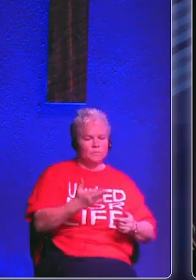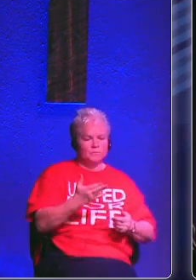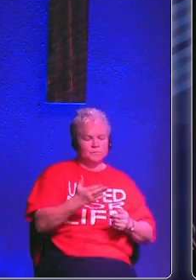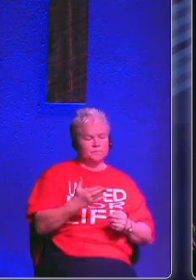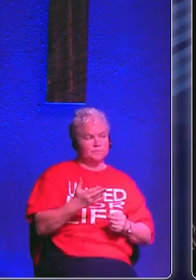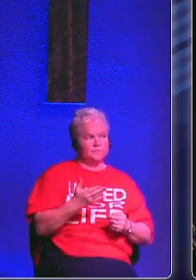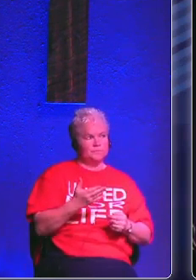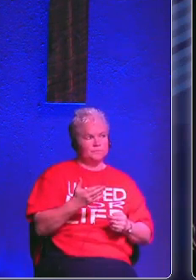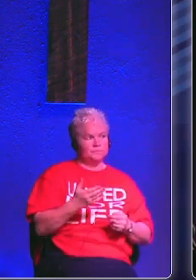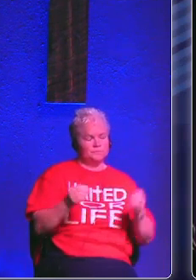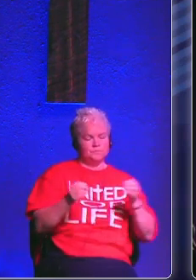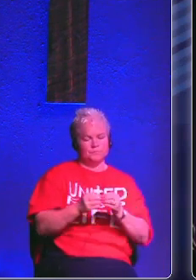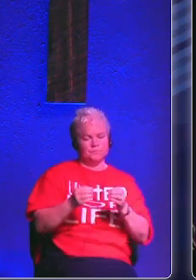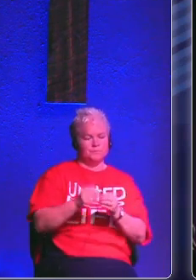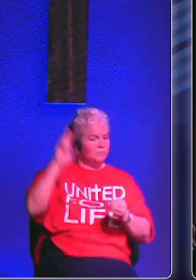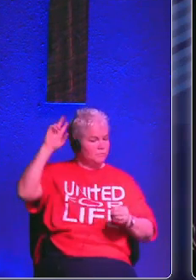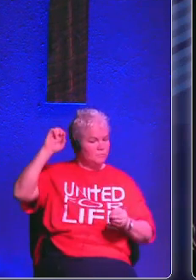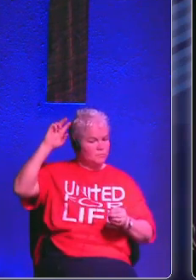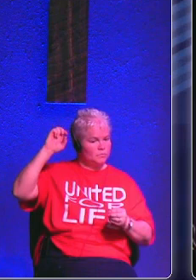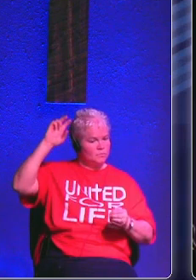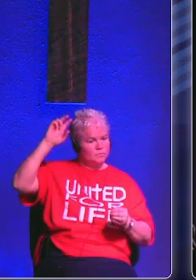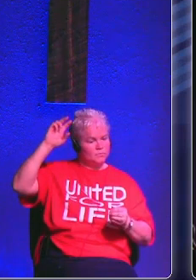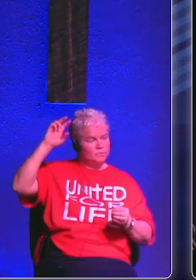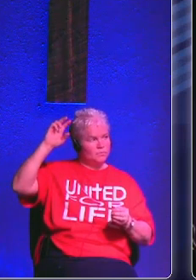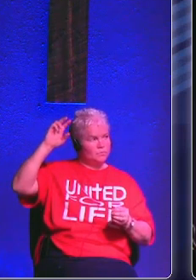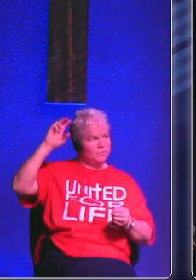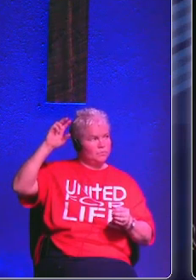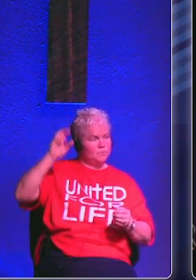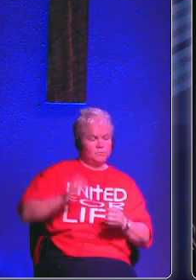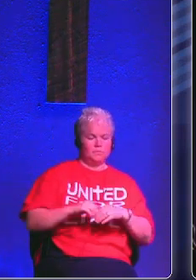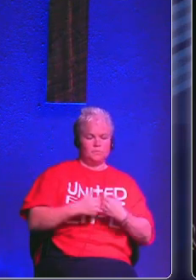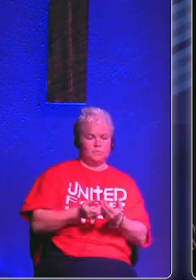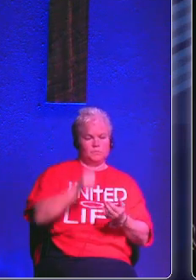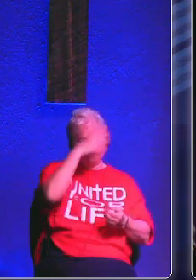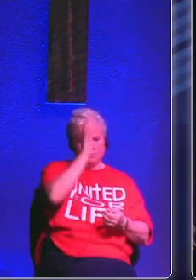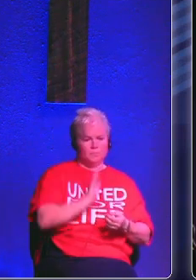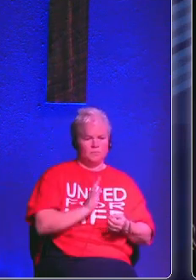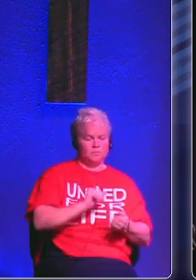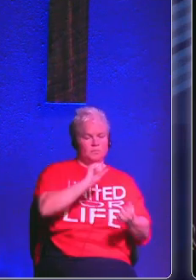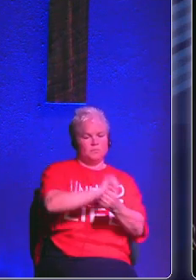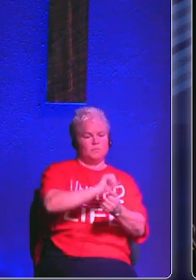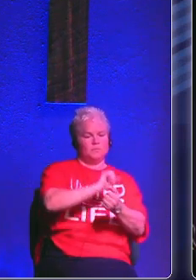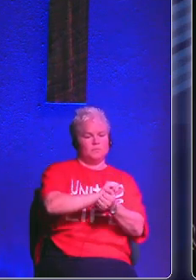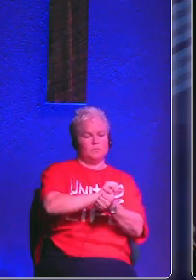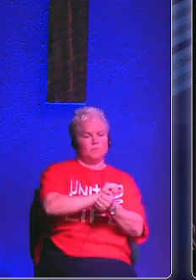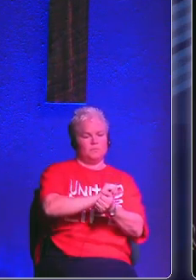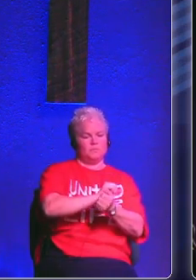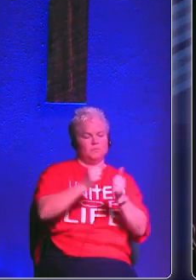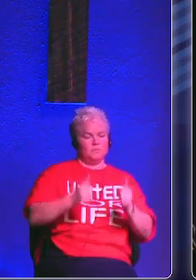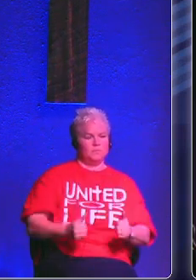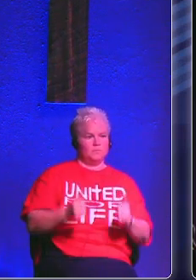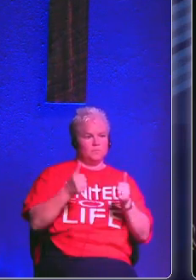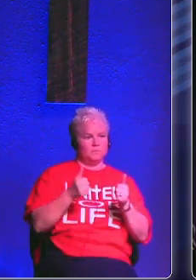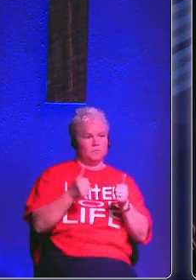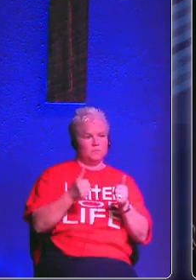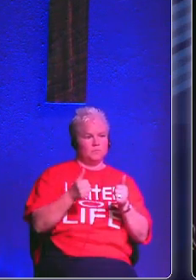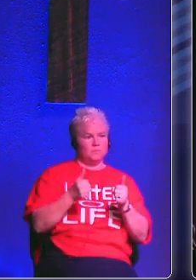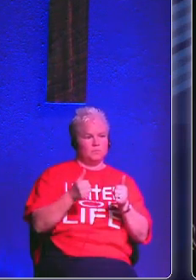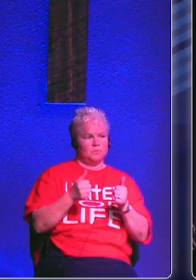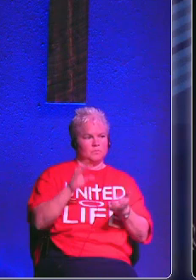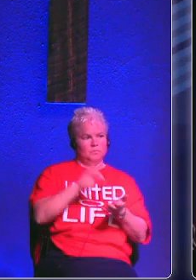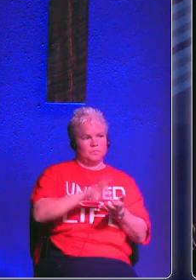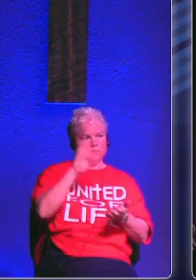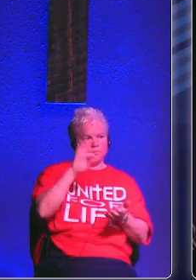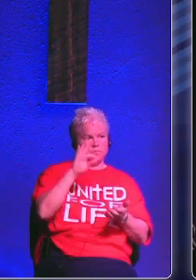Him for that, the more we understand and comprehend just how much God is actually working in each one of our lives. Amen. Do you find that